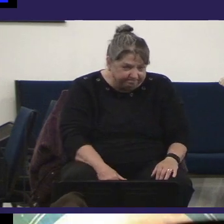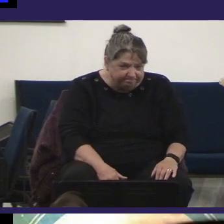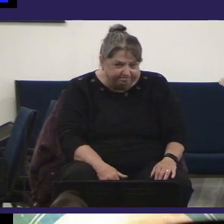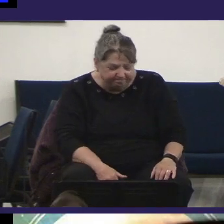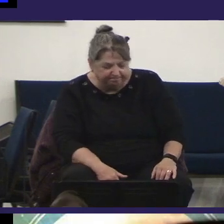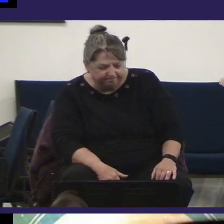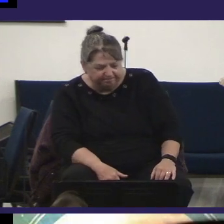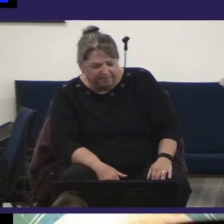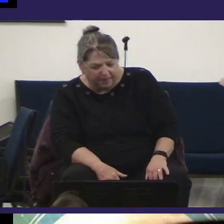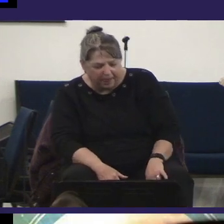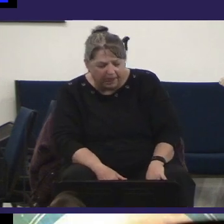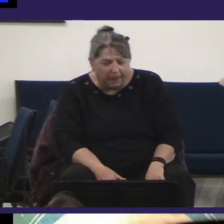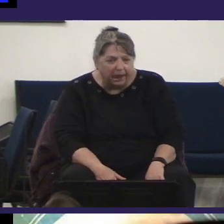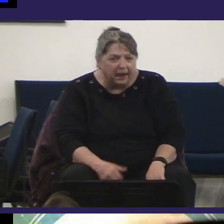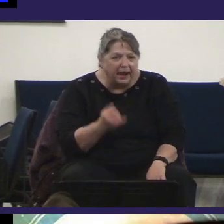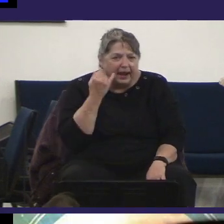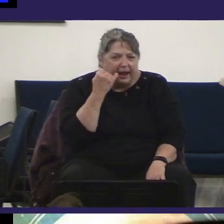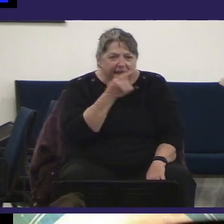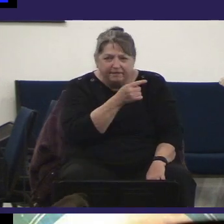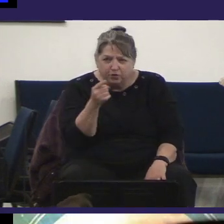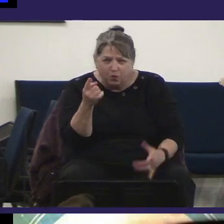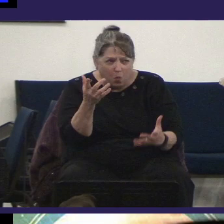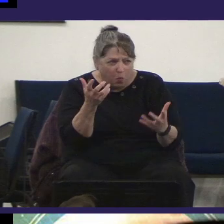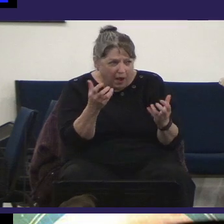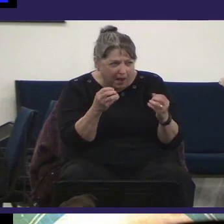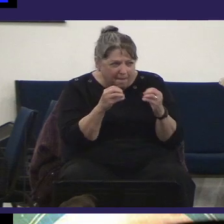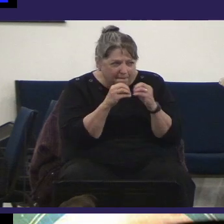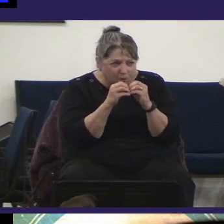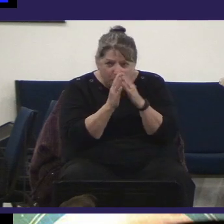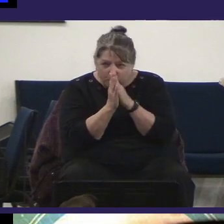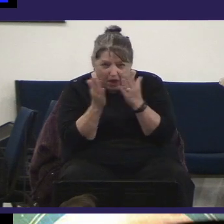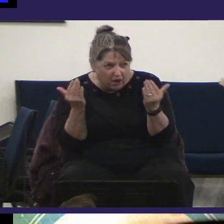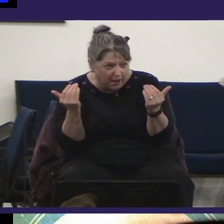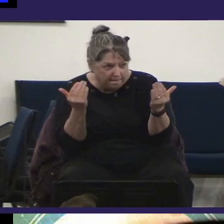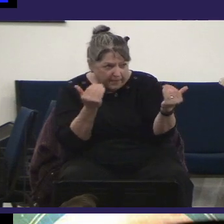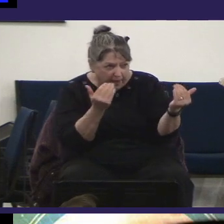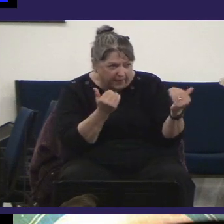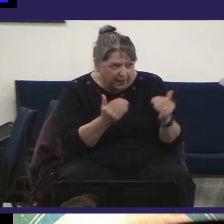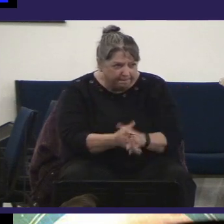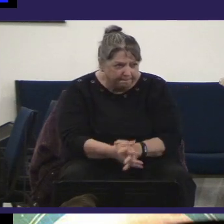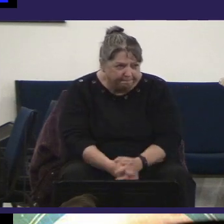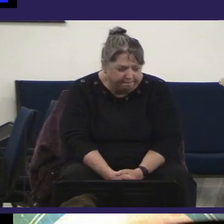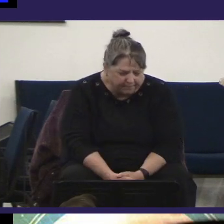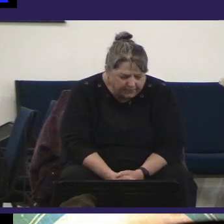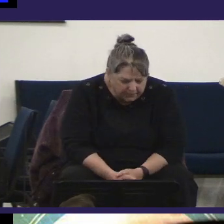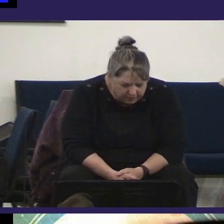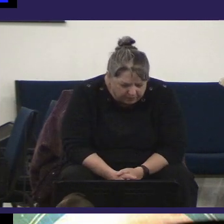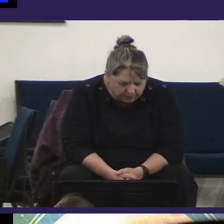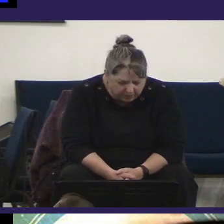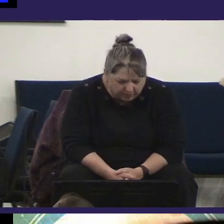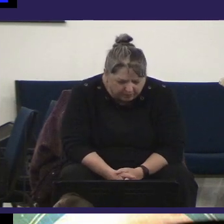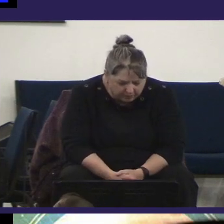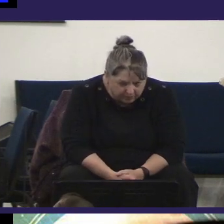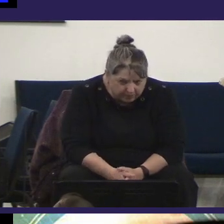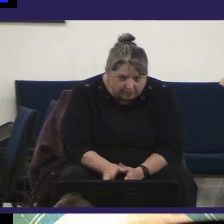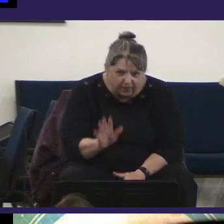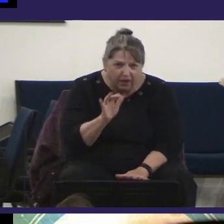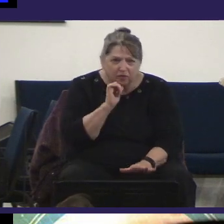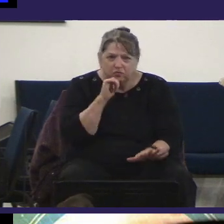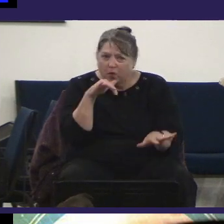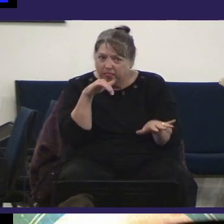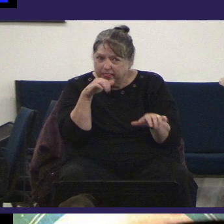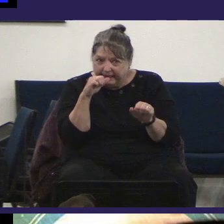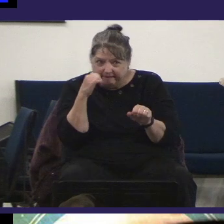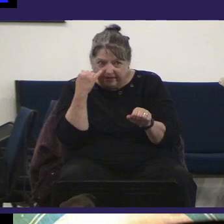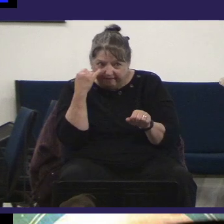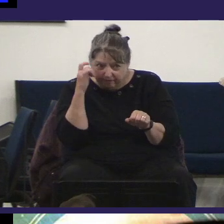Amen. If anyone needs to hang around before you leave and talk with someone and pray, please, don't leave. Don't leave. If you